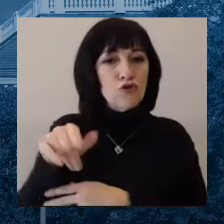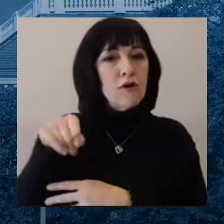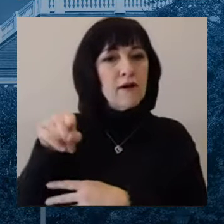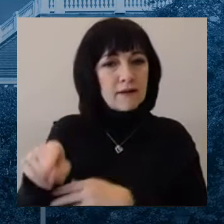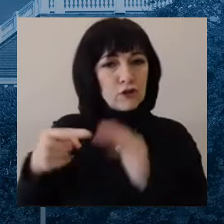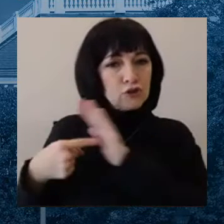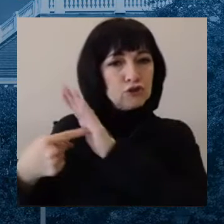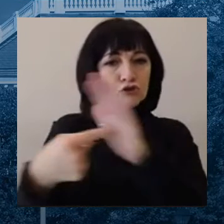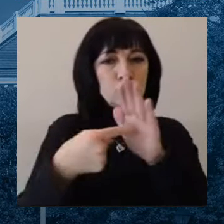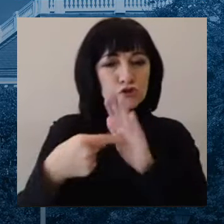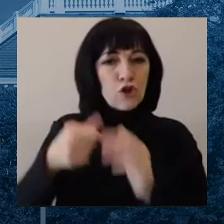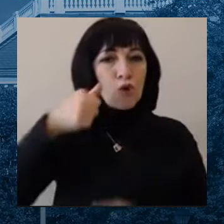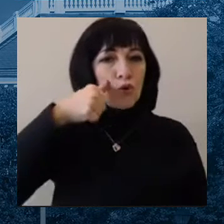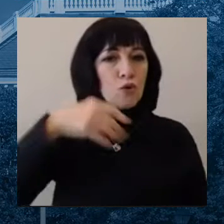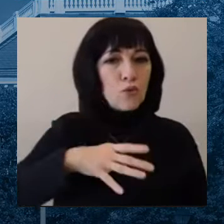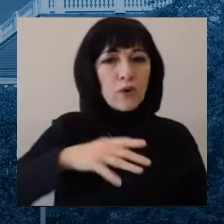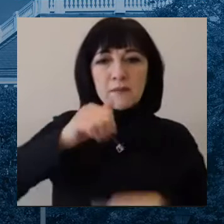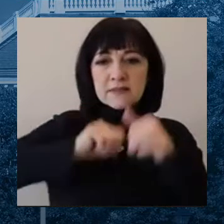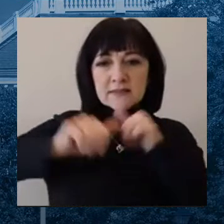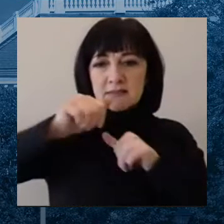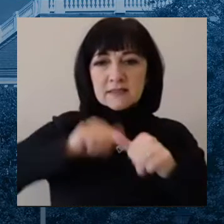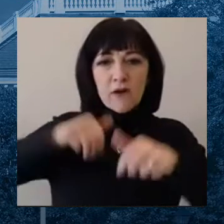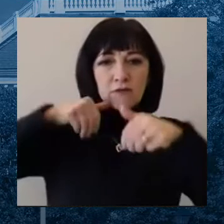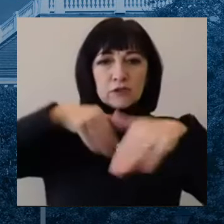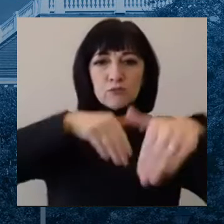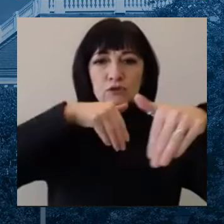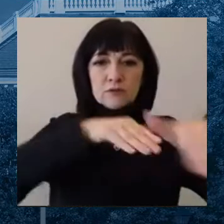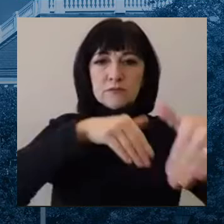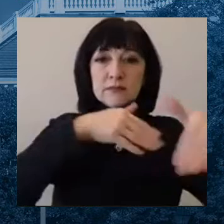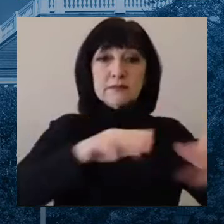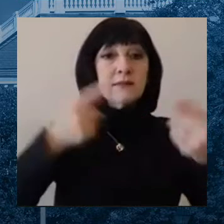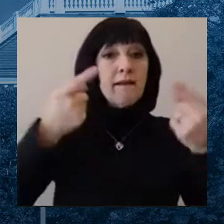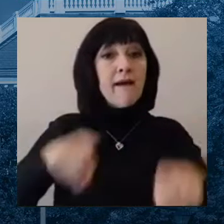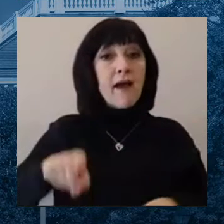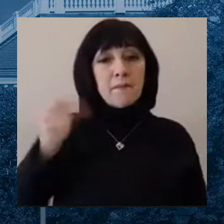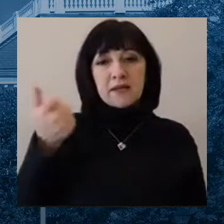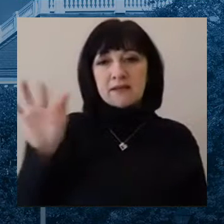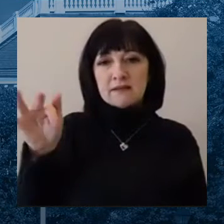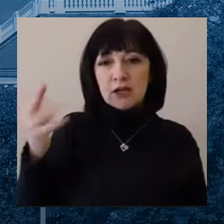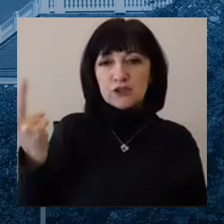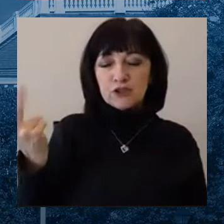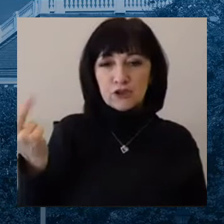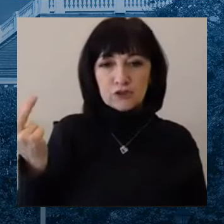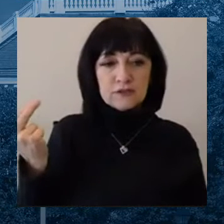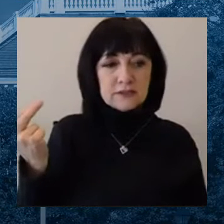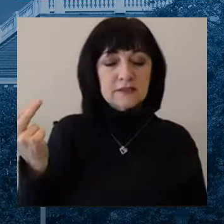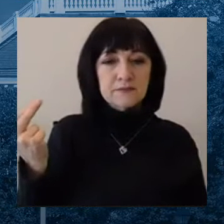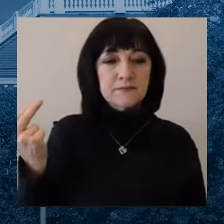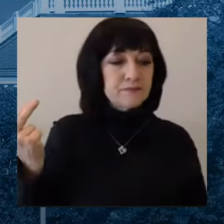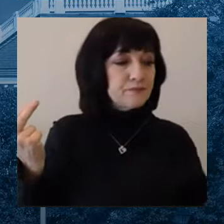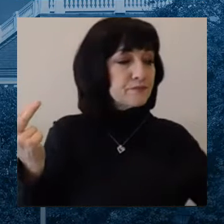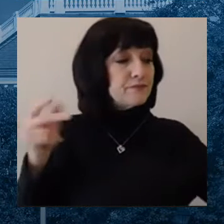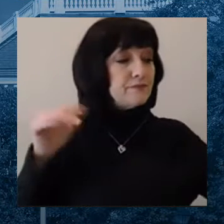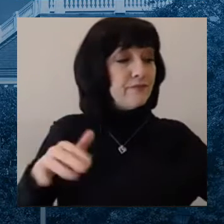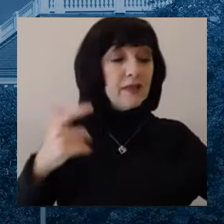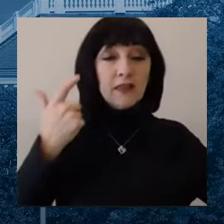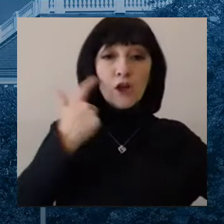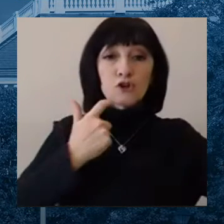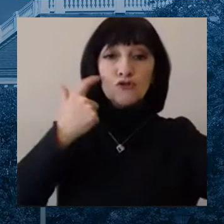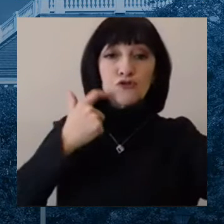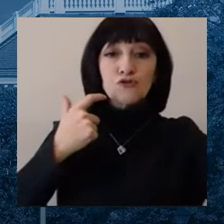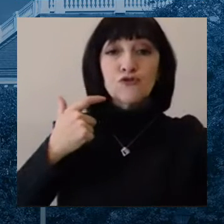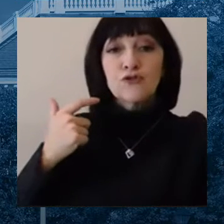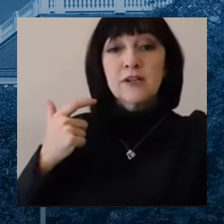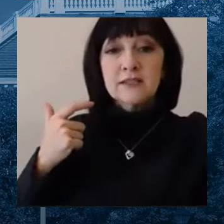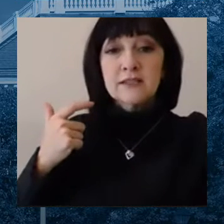in Washington, D.C. in 1913. In this recent centennial anniversary of the passage